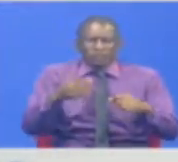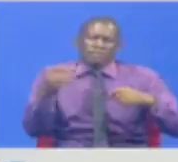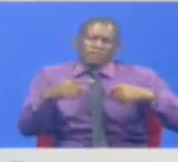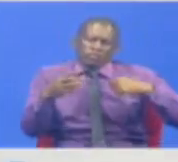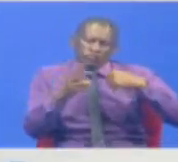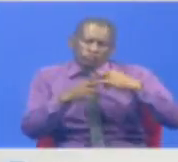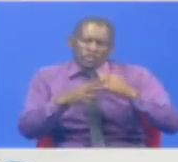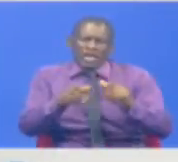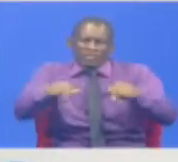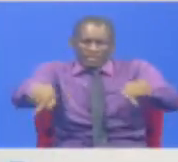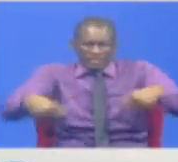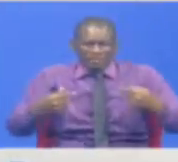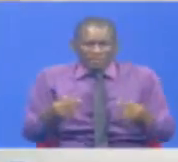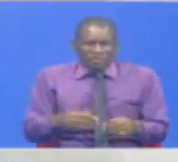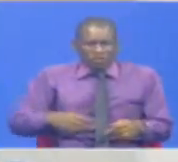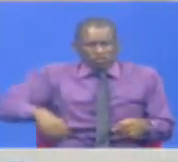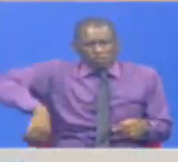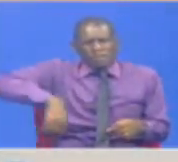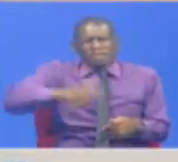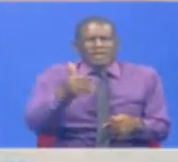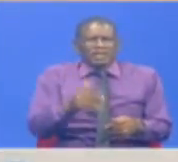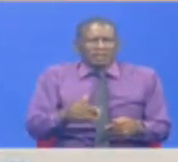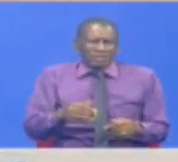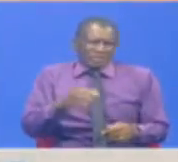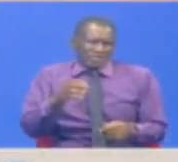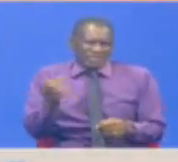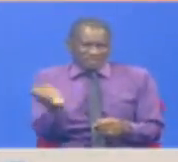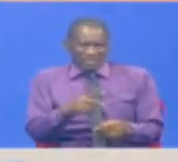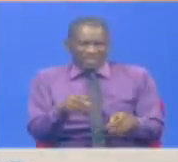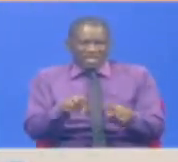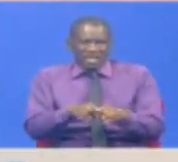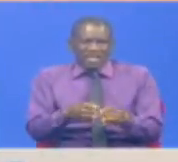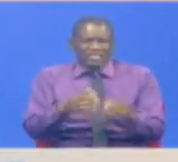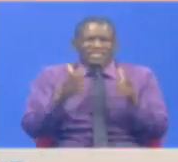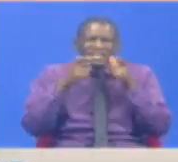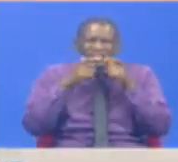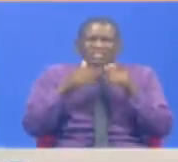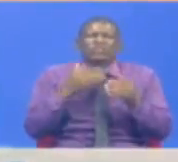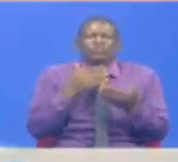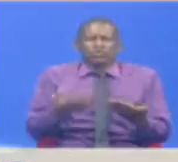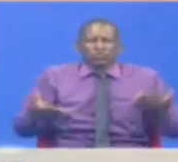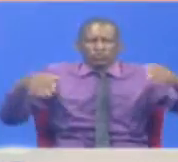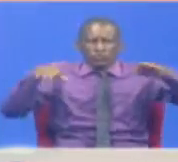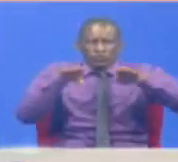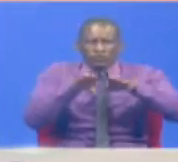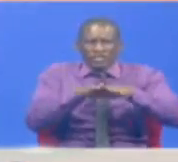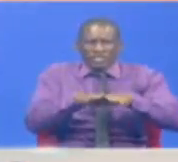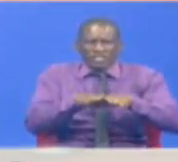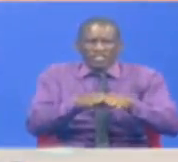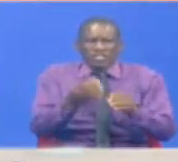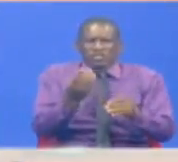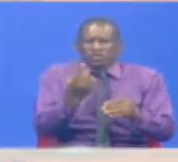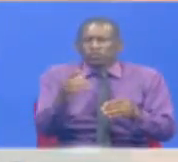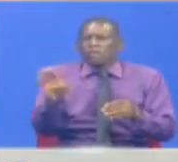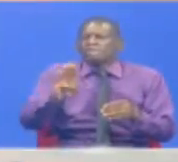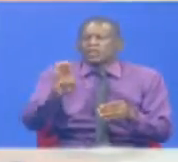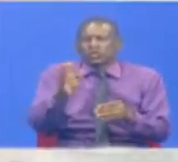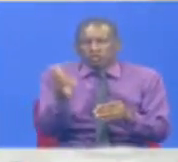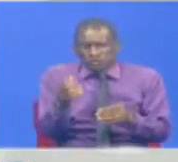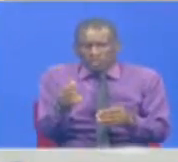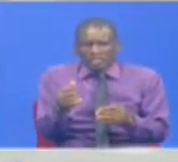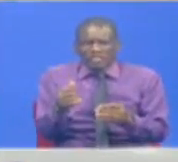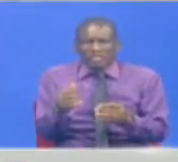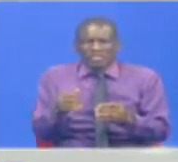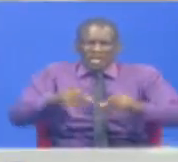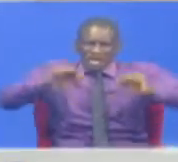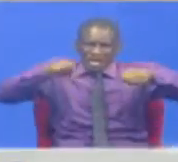are demanding quick settlement of their arrears as the retailer moves to close a 2 billion shillings capital injection deal with a private equity fund